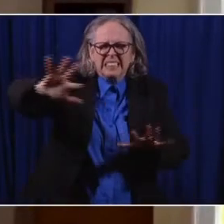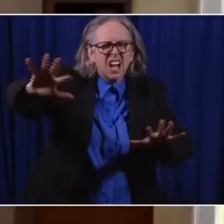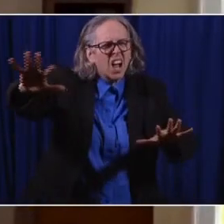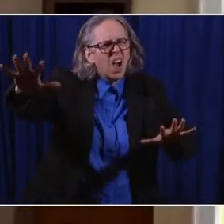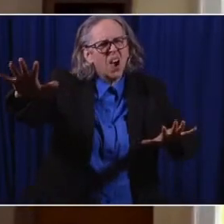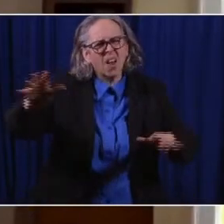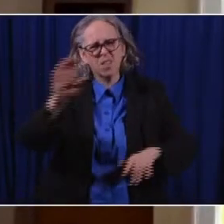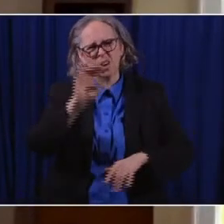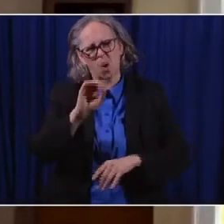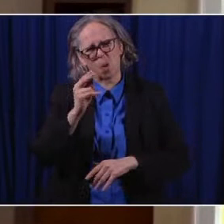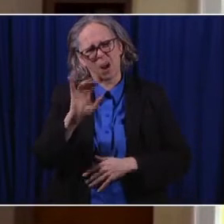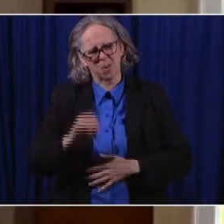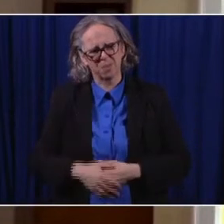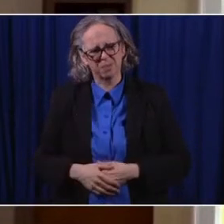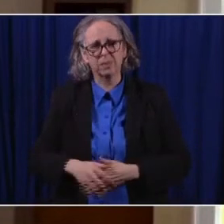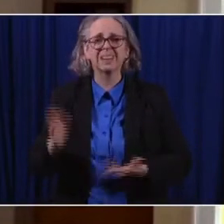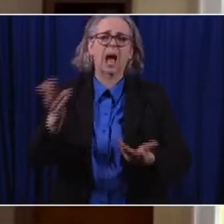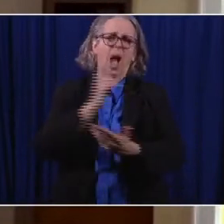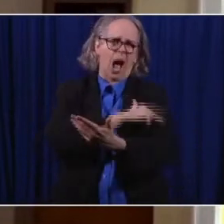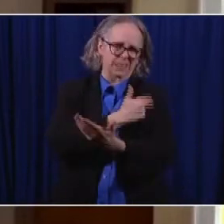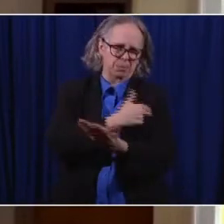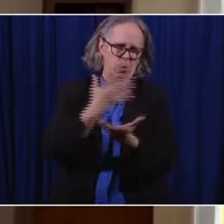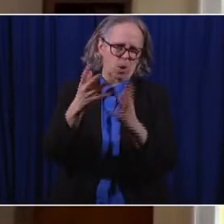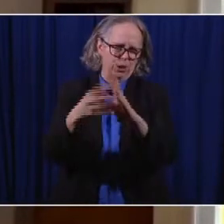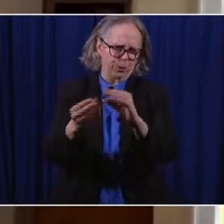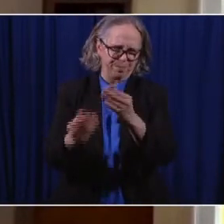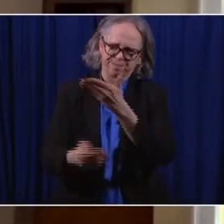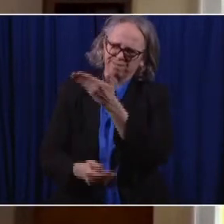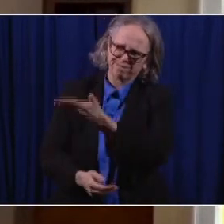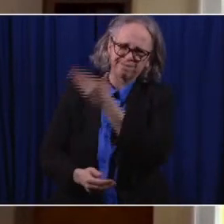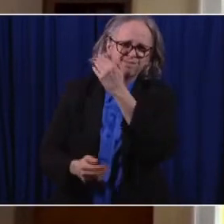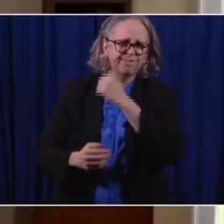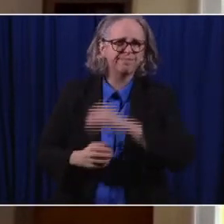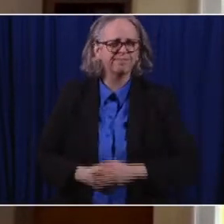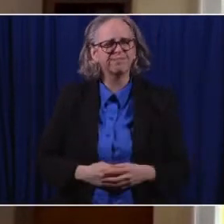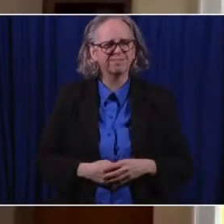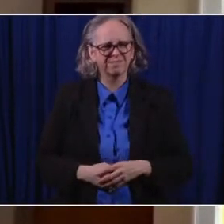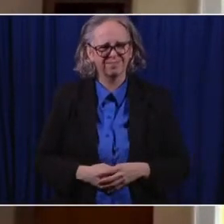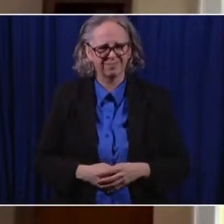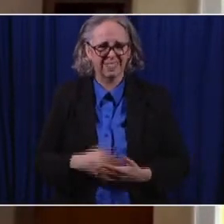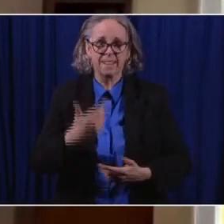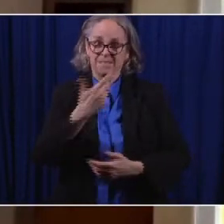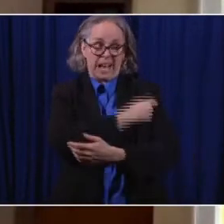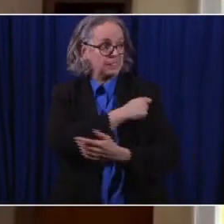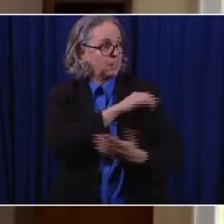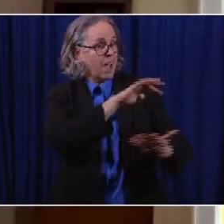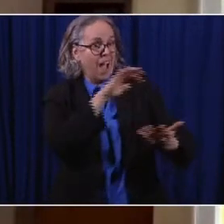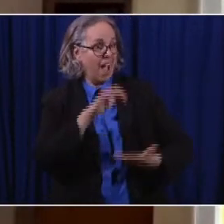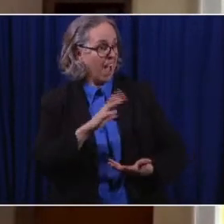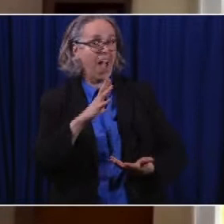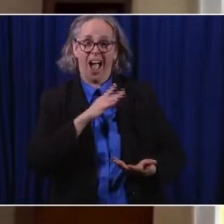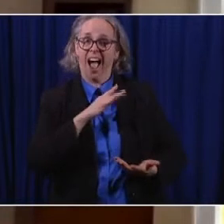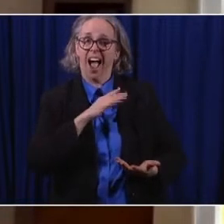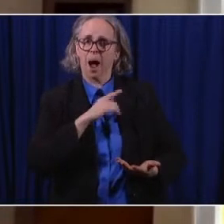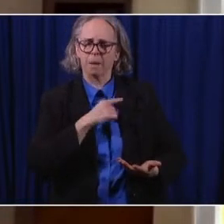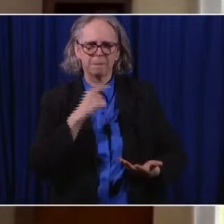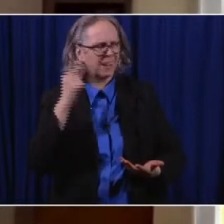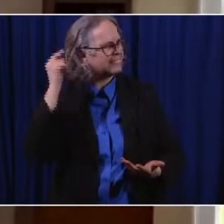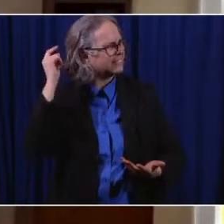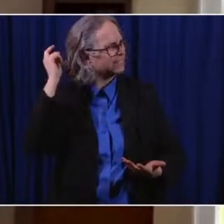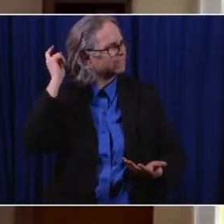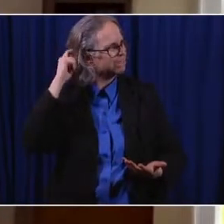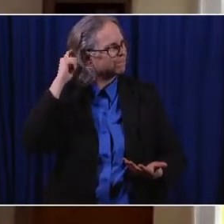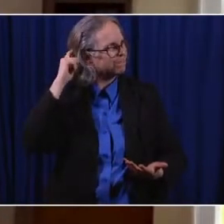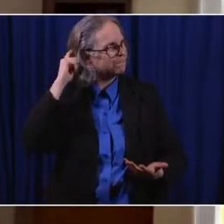hospitalizations. Certainly a lot of reason to be optimistic because of the vaccine. We have our work cut out for